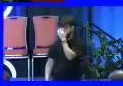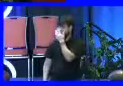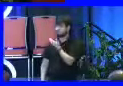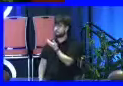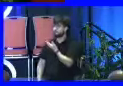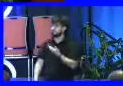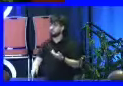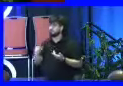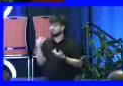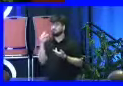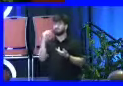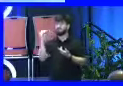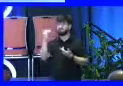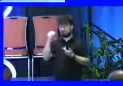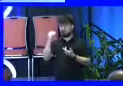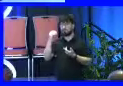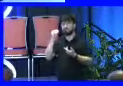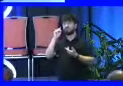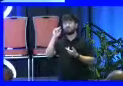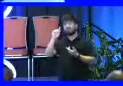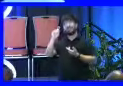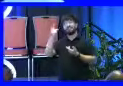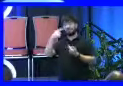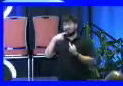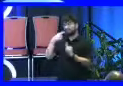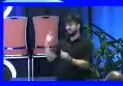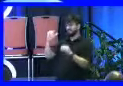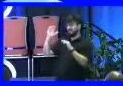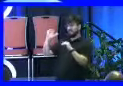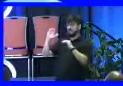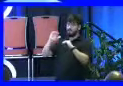And first things first is we're going to say goodbye to our